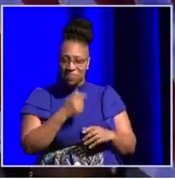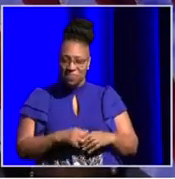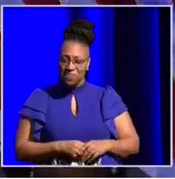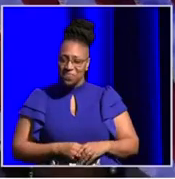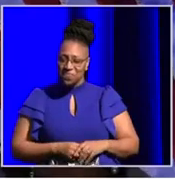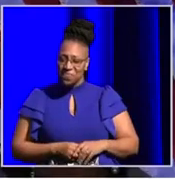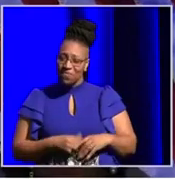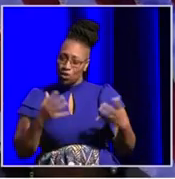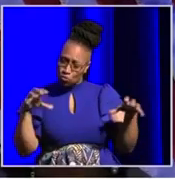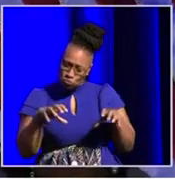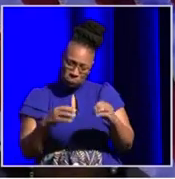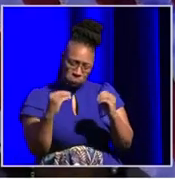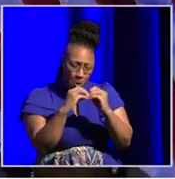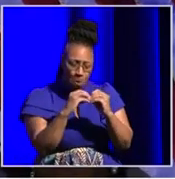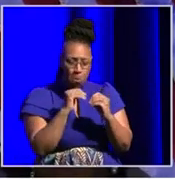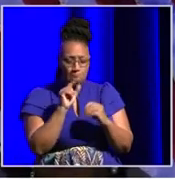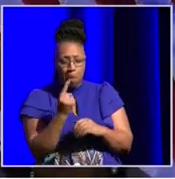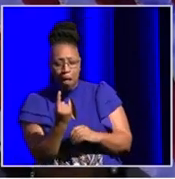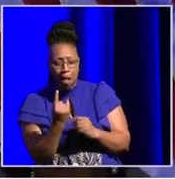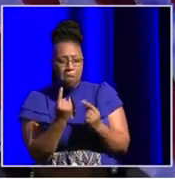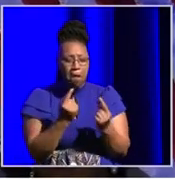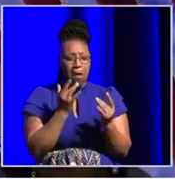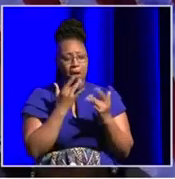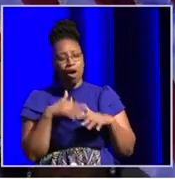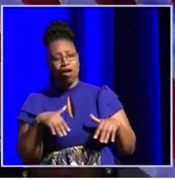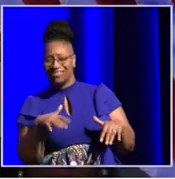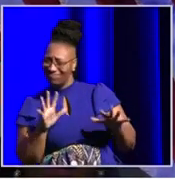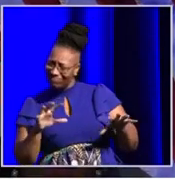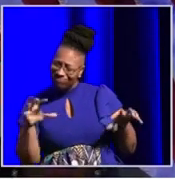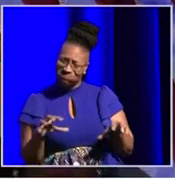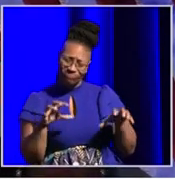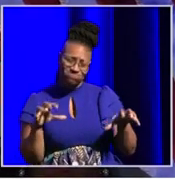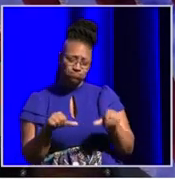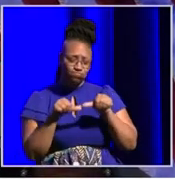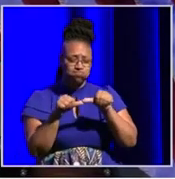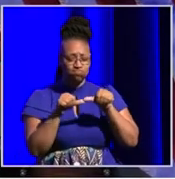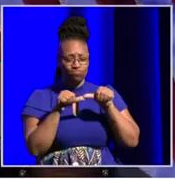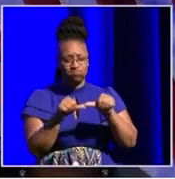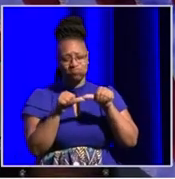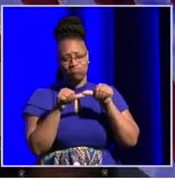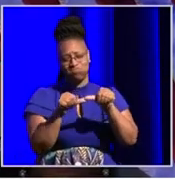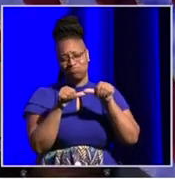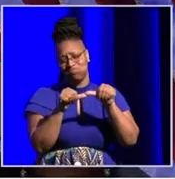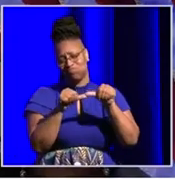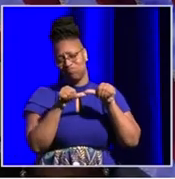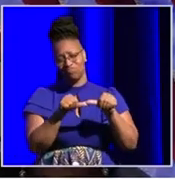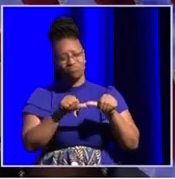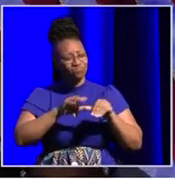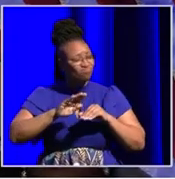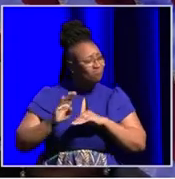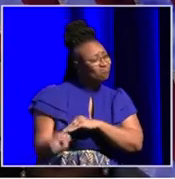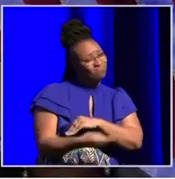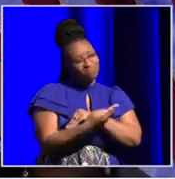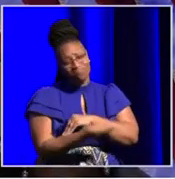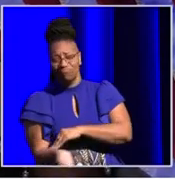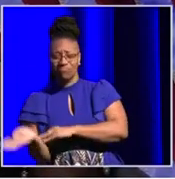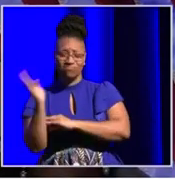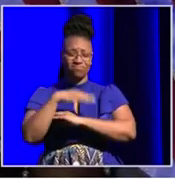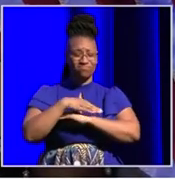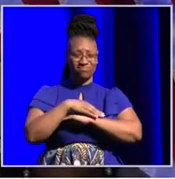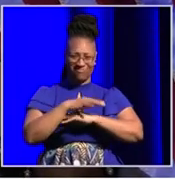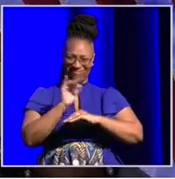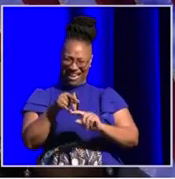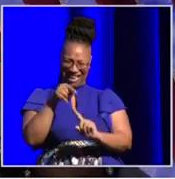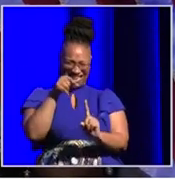down, inequity and injustice has been at the root. In fighting that inequity, breaking on all too familiar territories of race, income, and